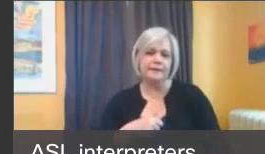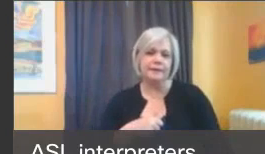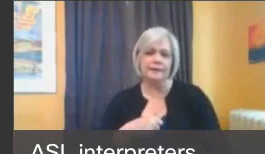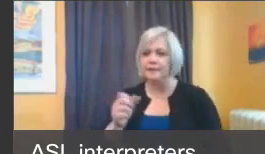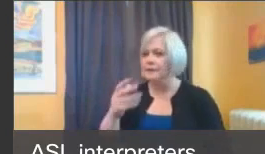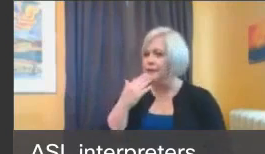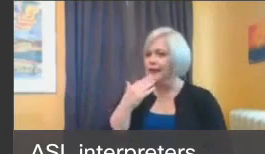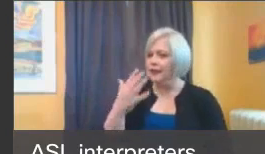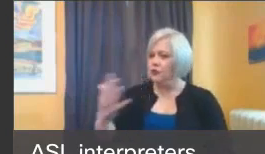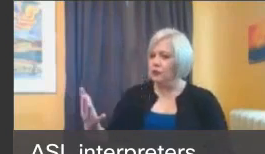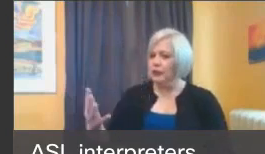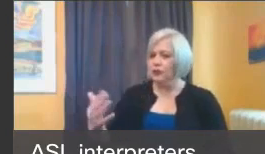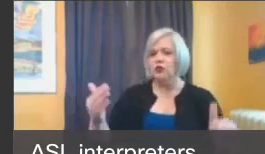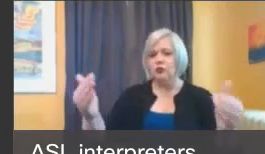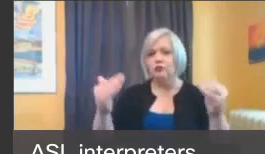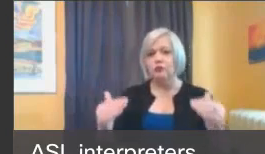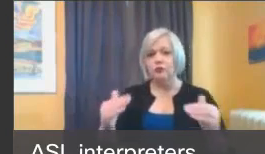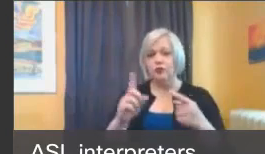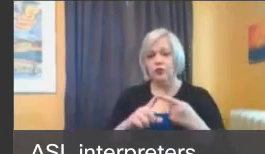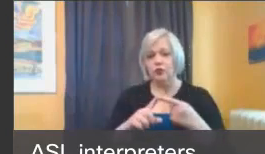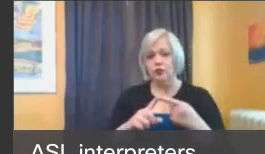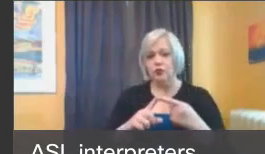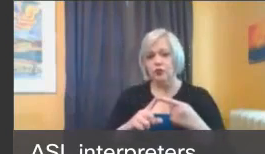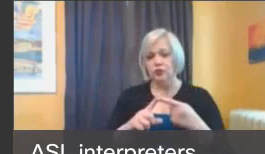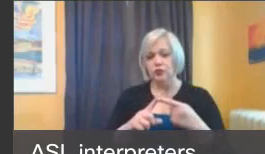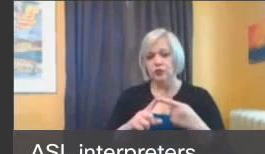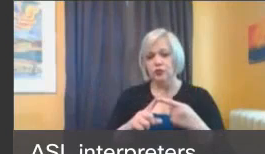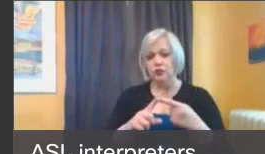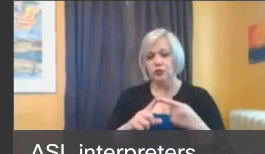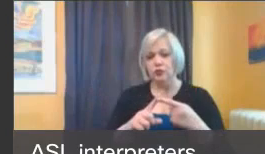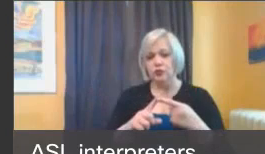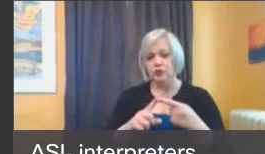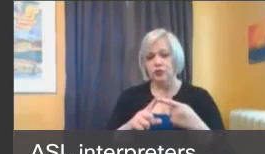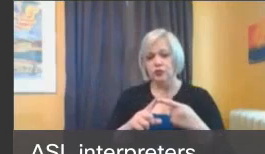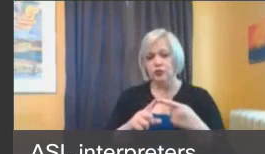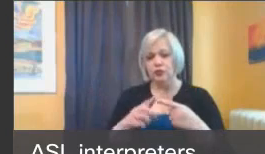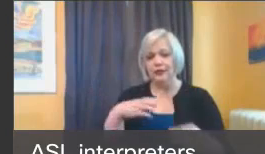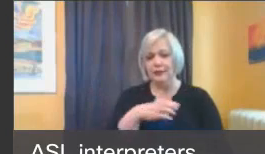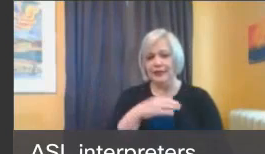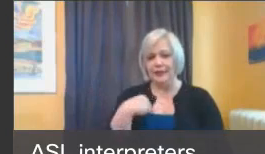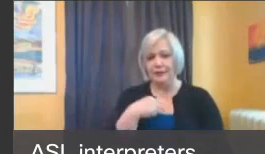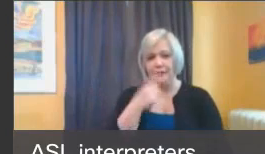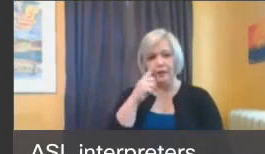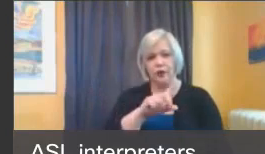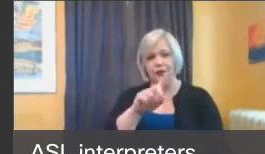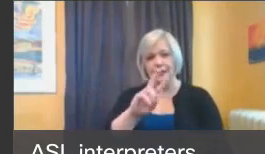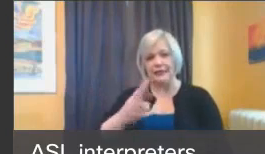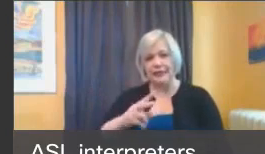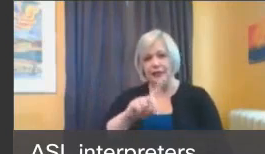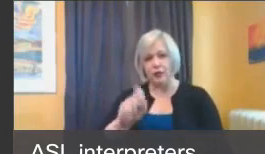Thank you so much. And we'll go ahead and move on to our next committee member for a second